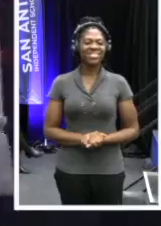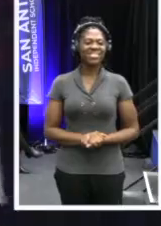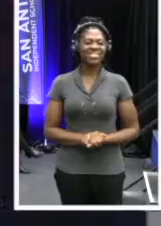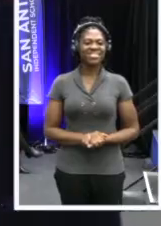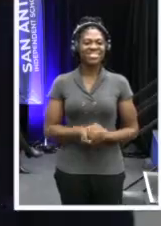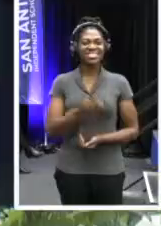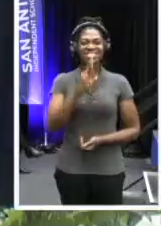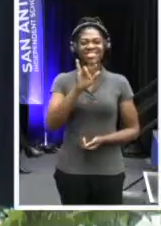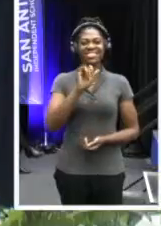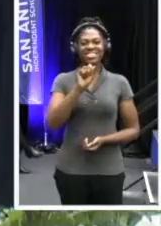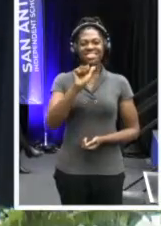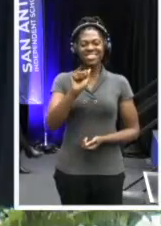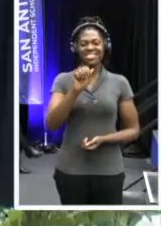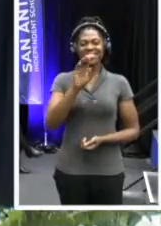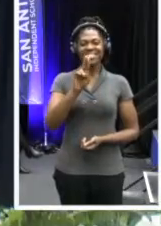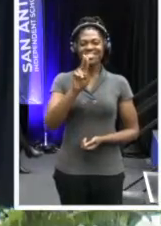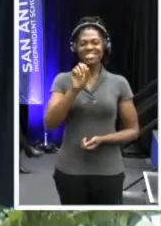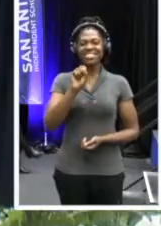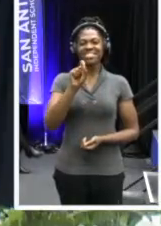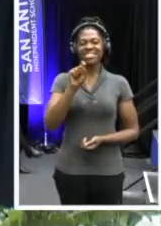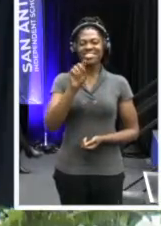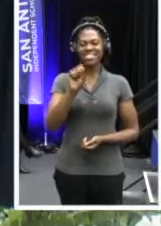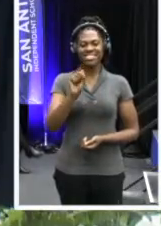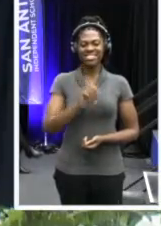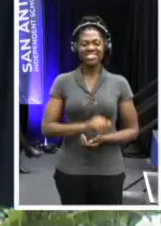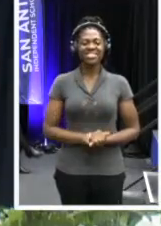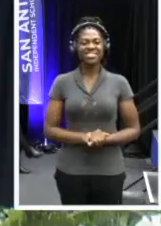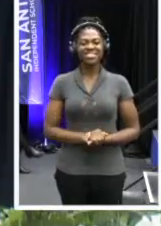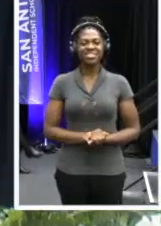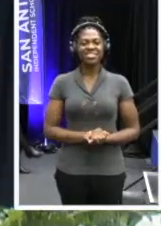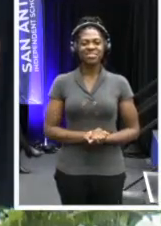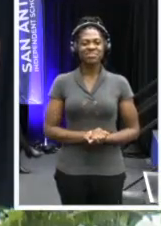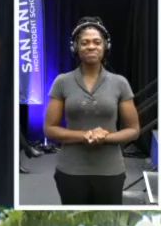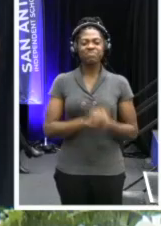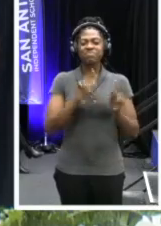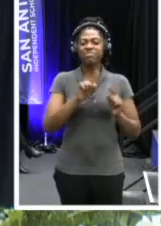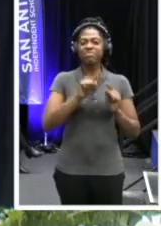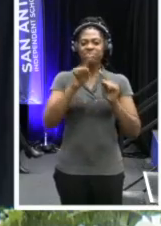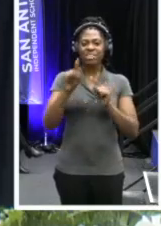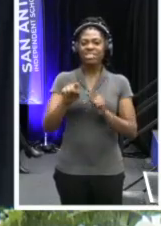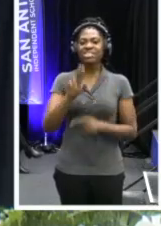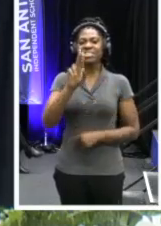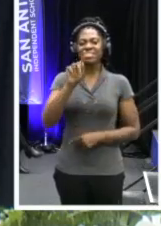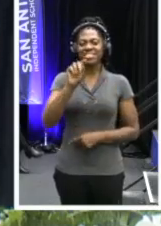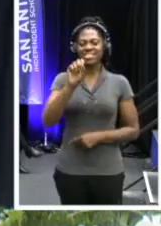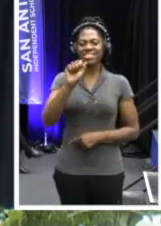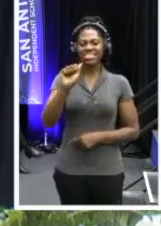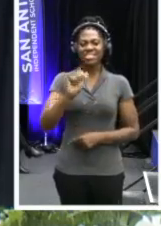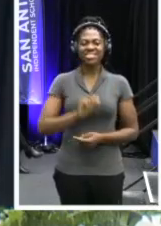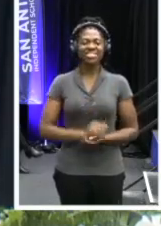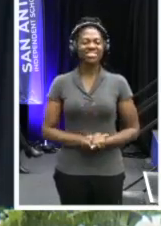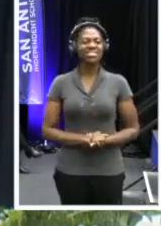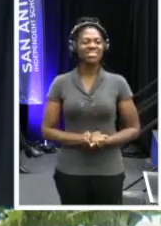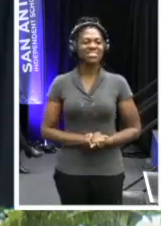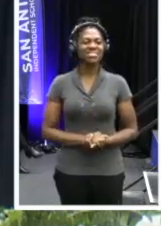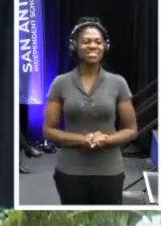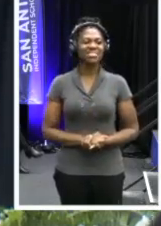Brisa Liliana Bustos Valdez will be attending the University of Texas at San Antonio.